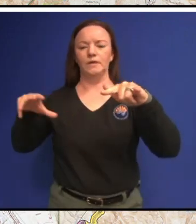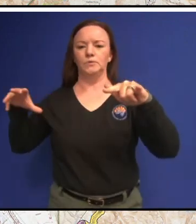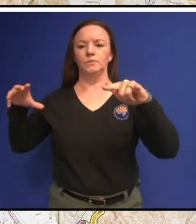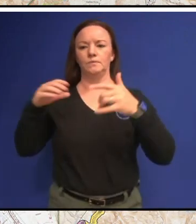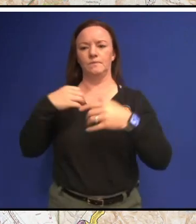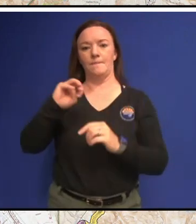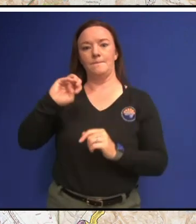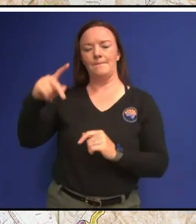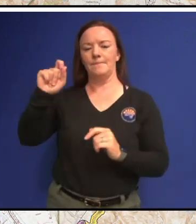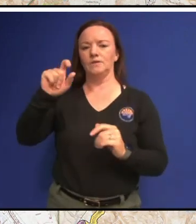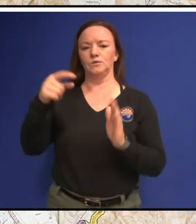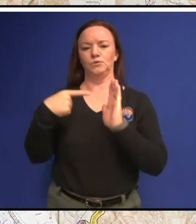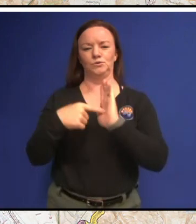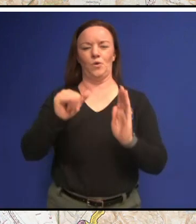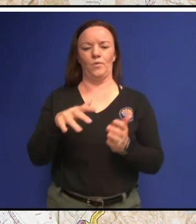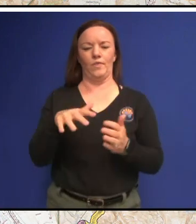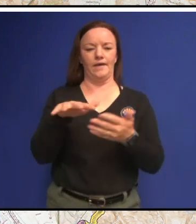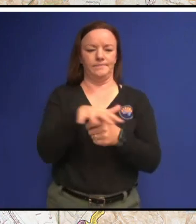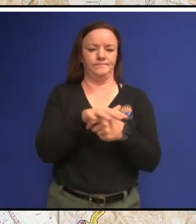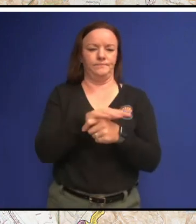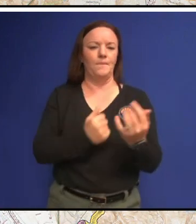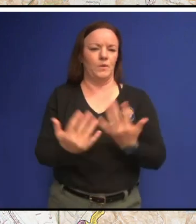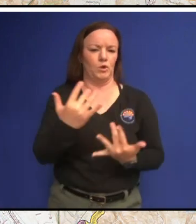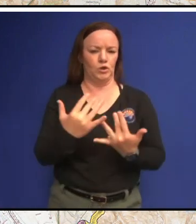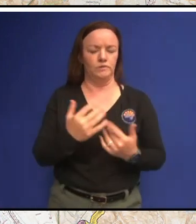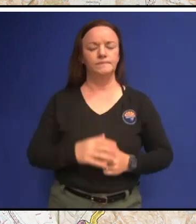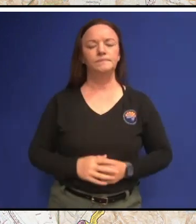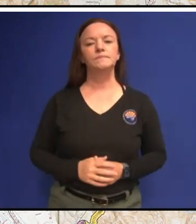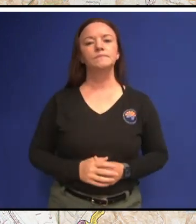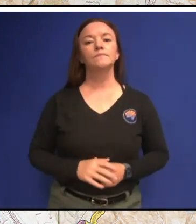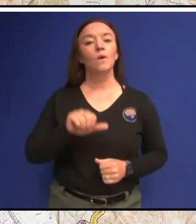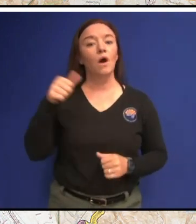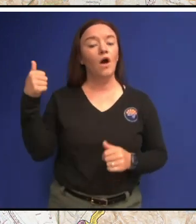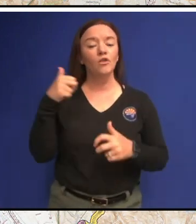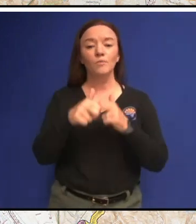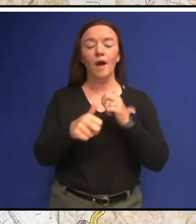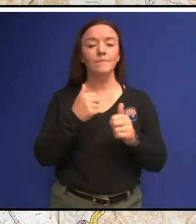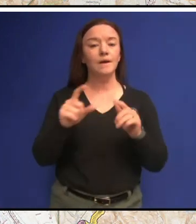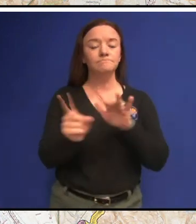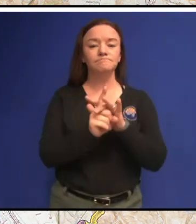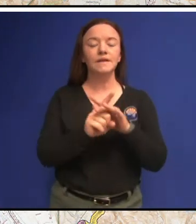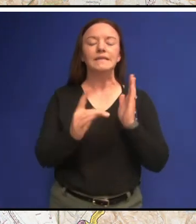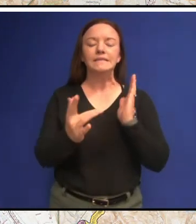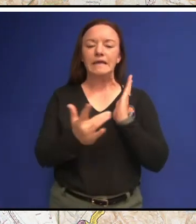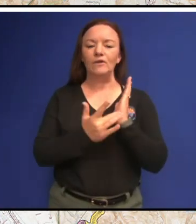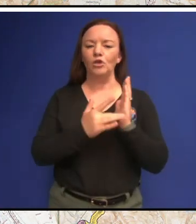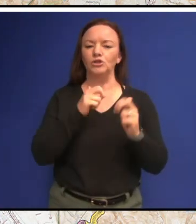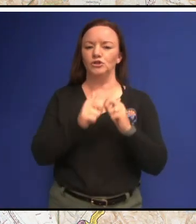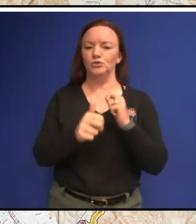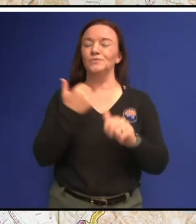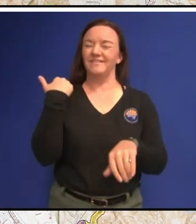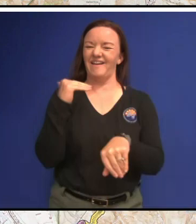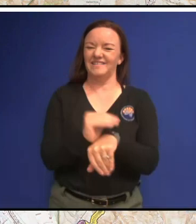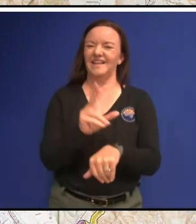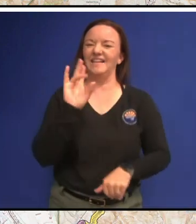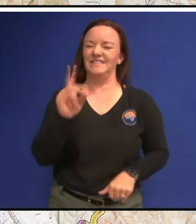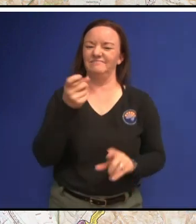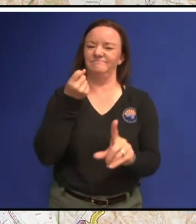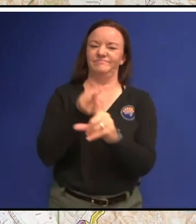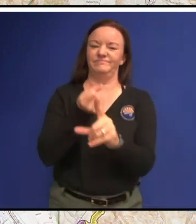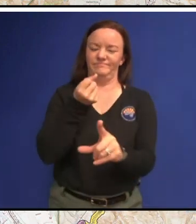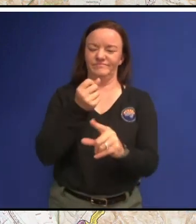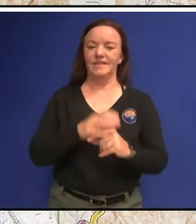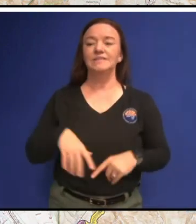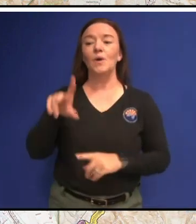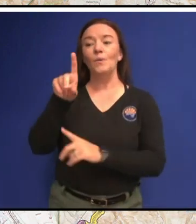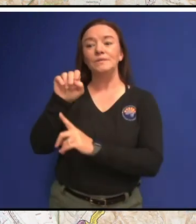thing that can happen is that we can have technology issues. And that's what happened last night. So we got the data late, and then